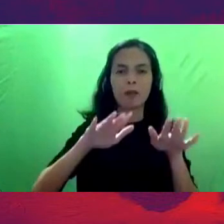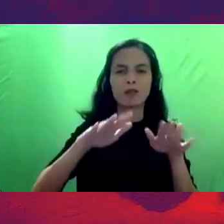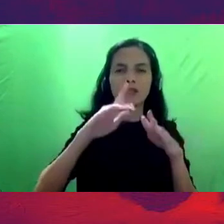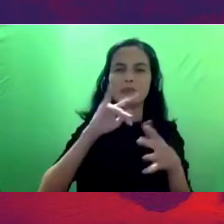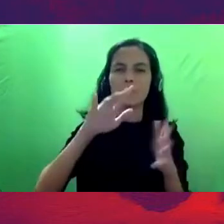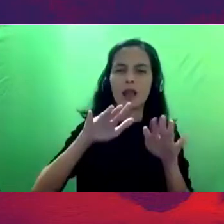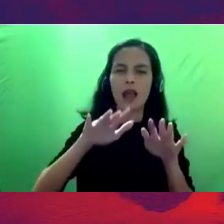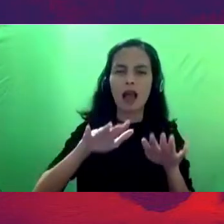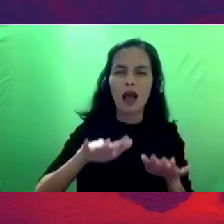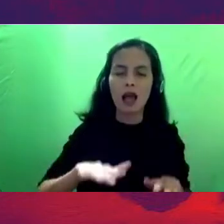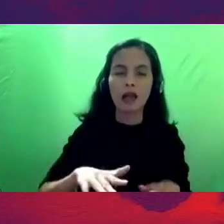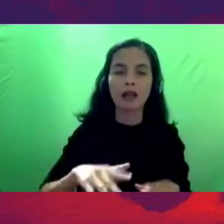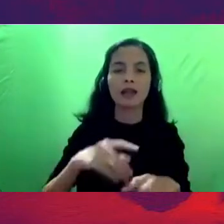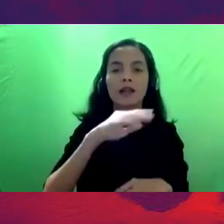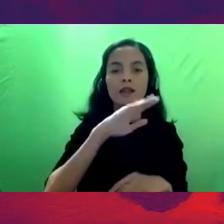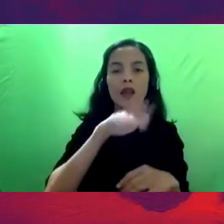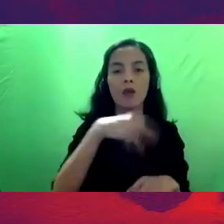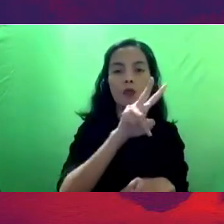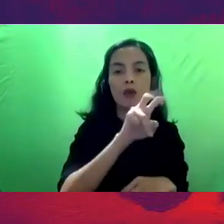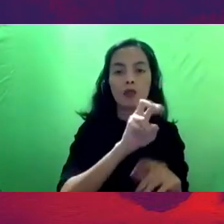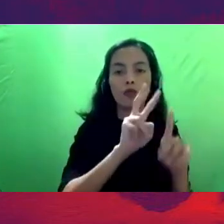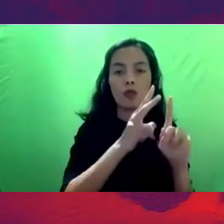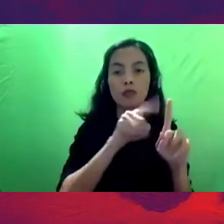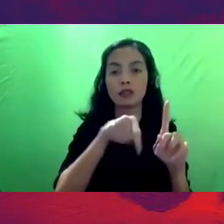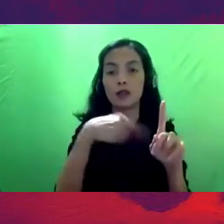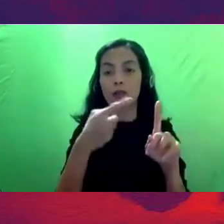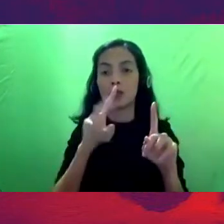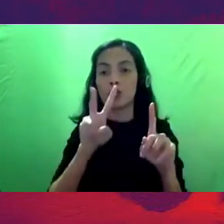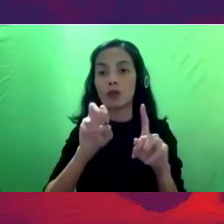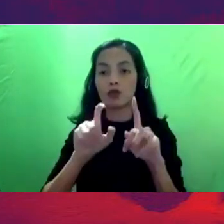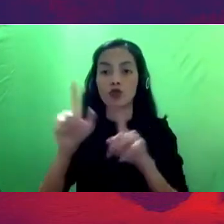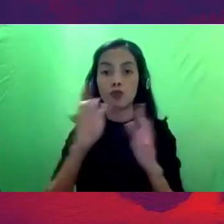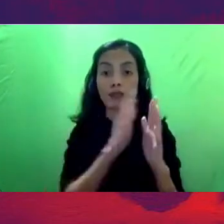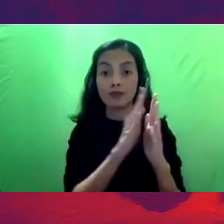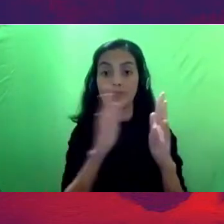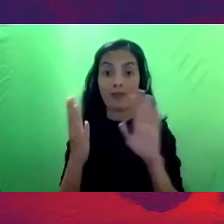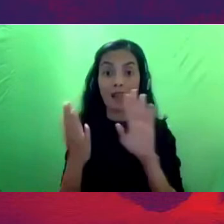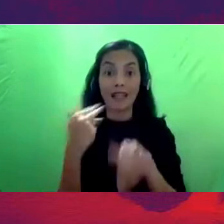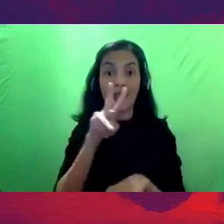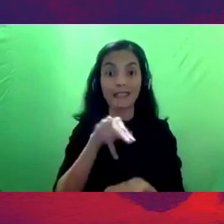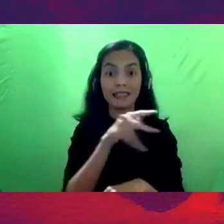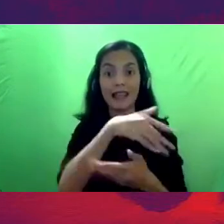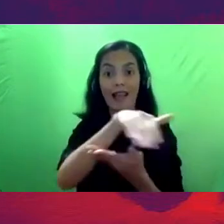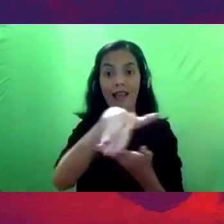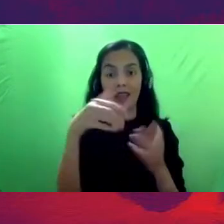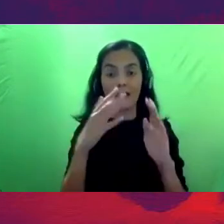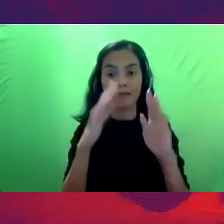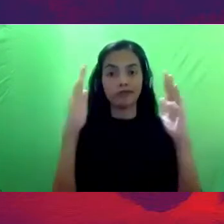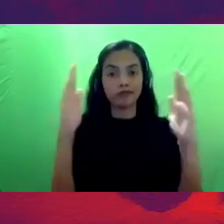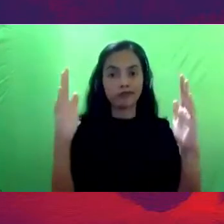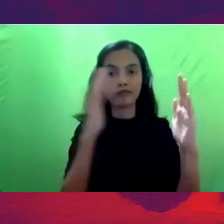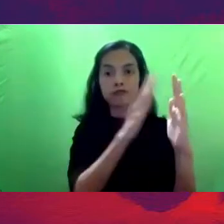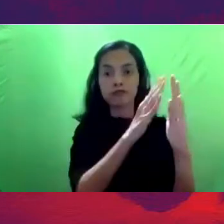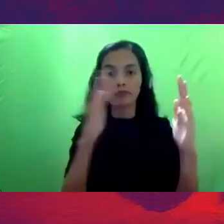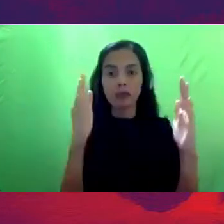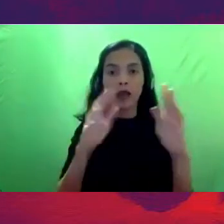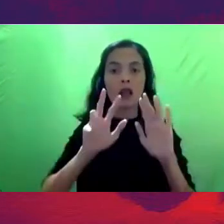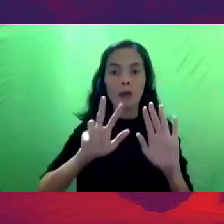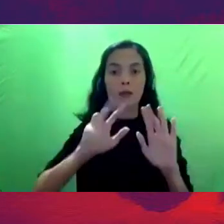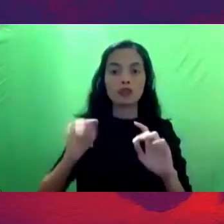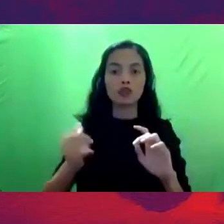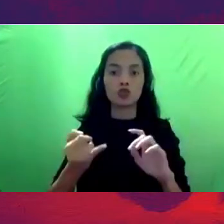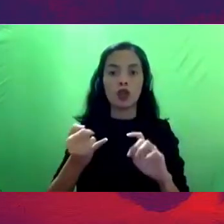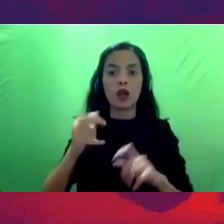5-year period from 2012 to 2017, we estimated that some 8 million people left